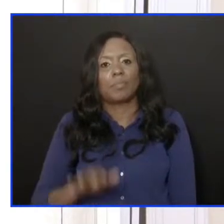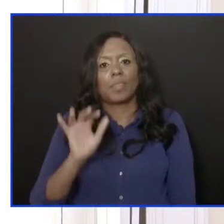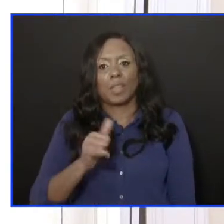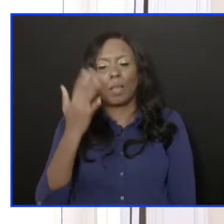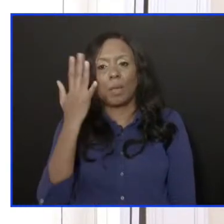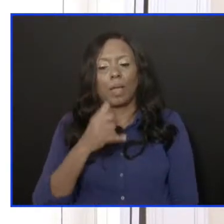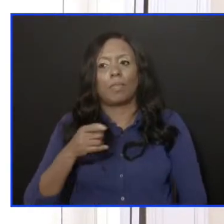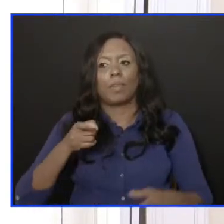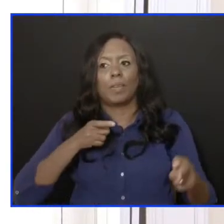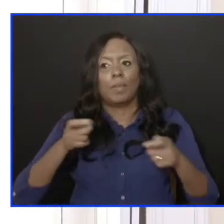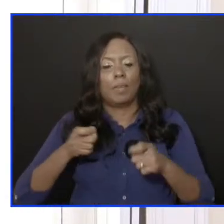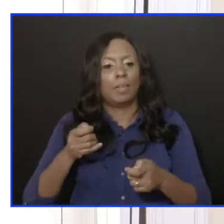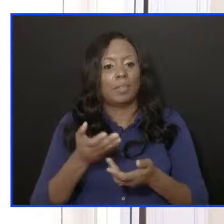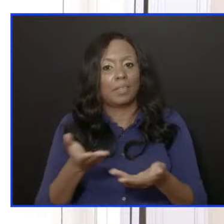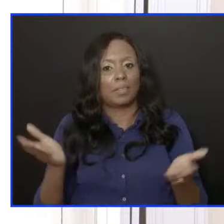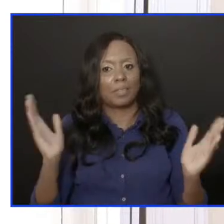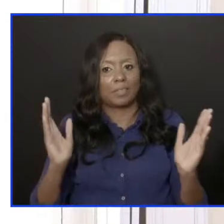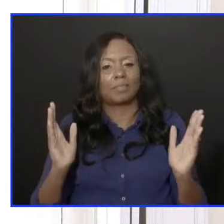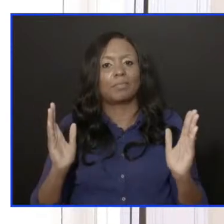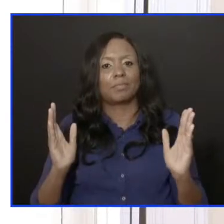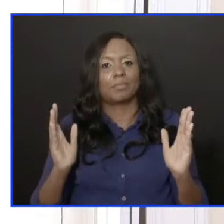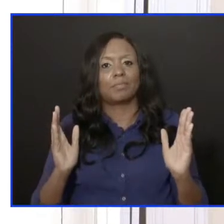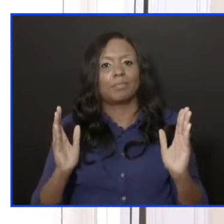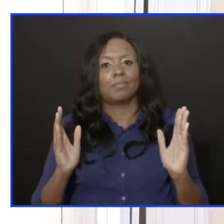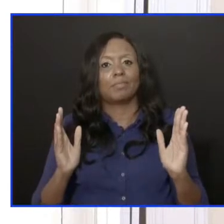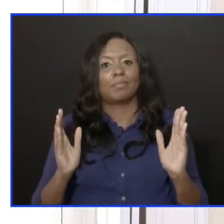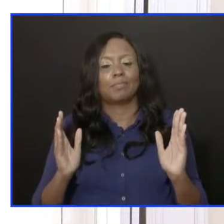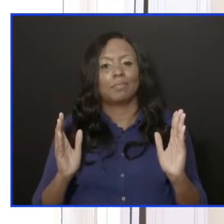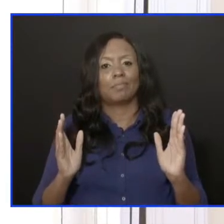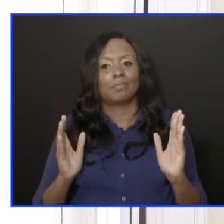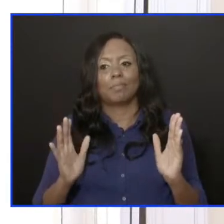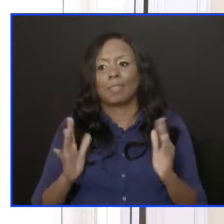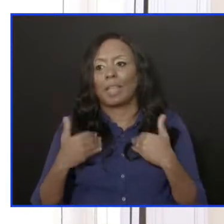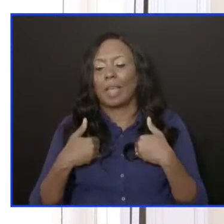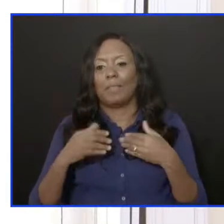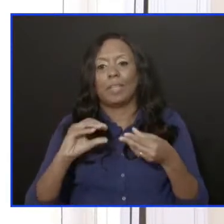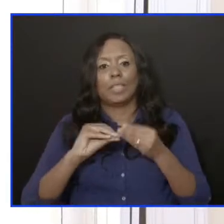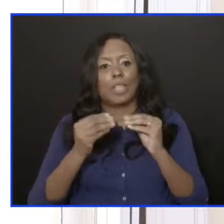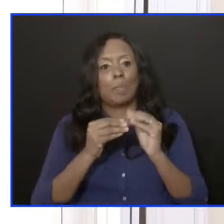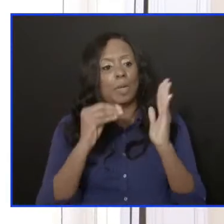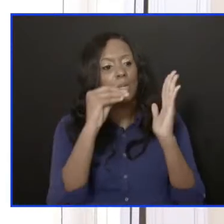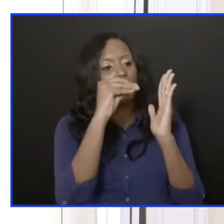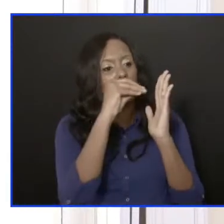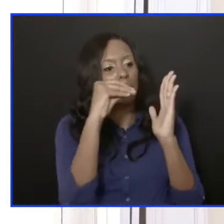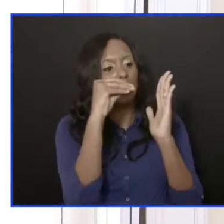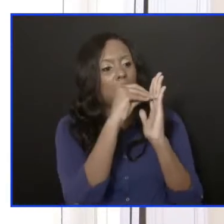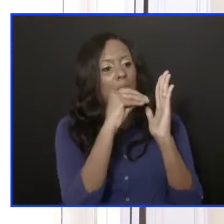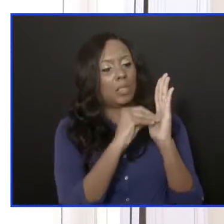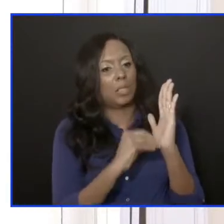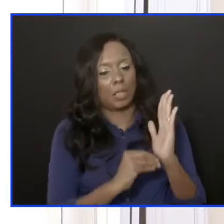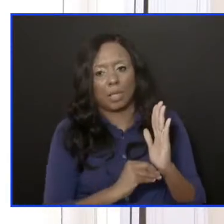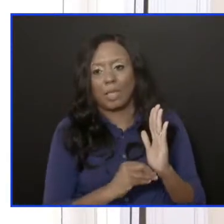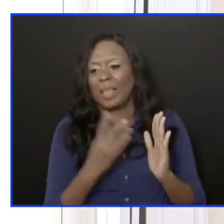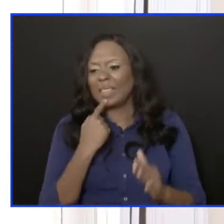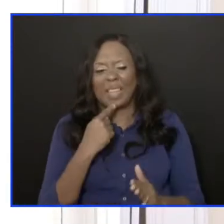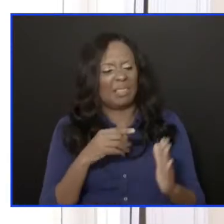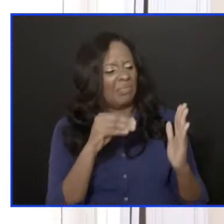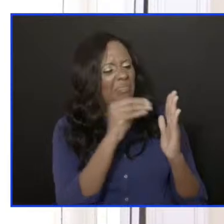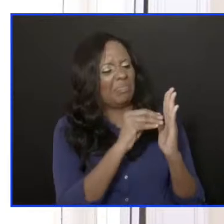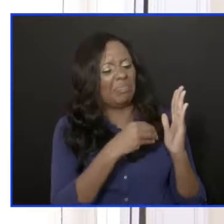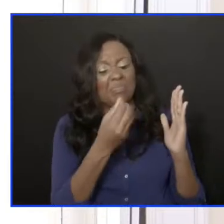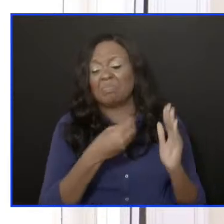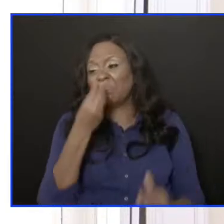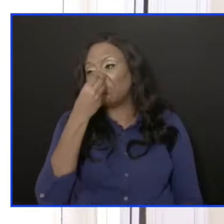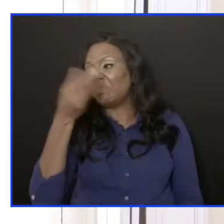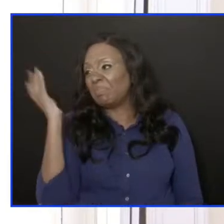way. This is not an occasion where you can have a set of figures put in one place and ignore them for months, because the reality